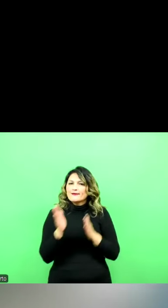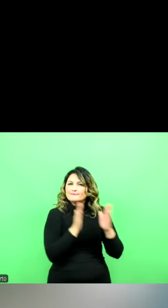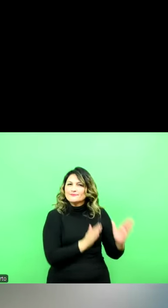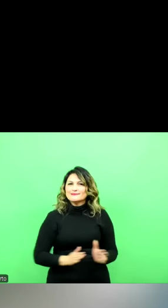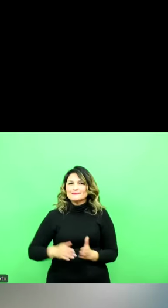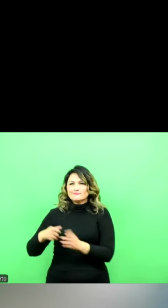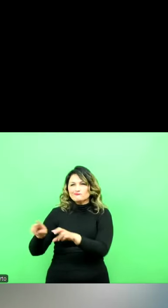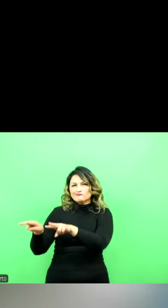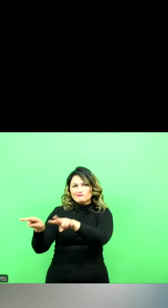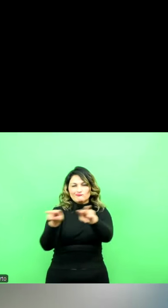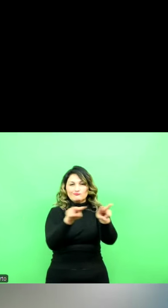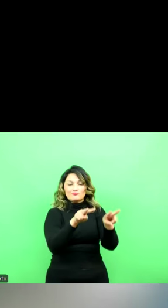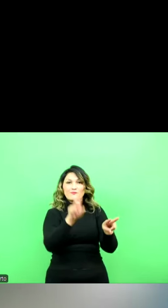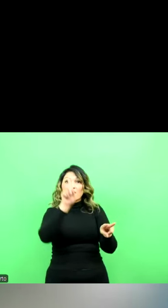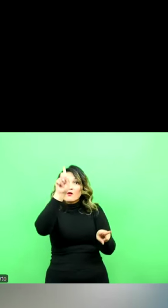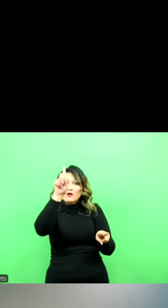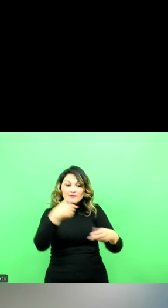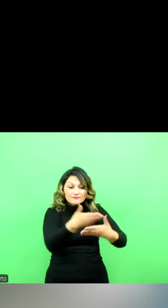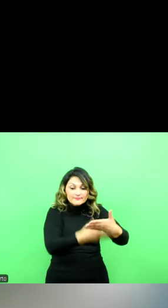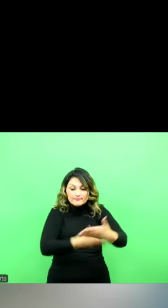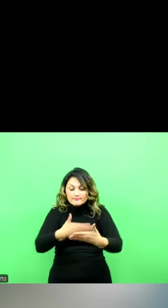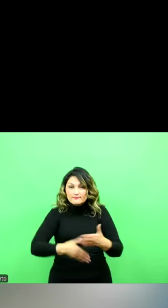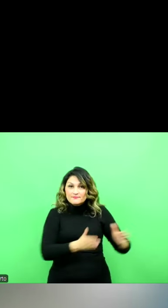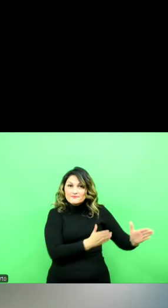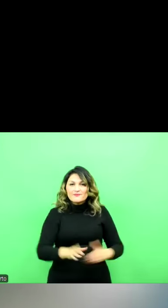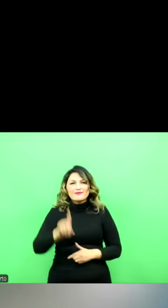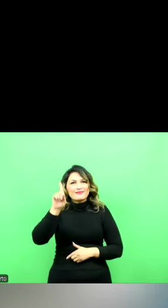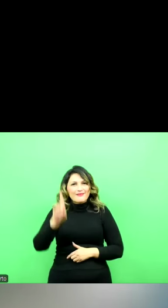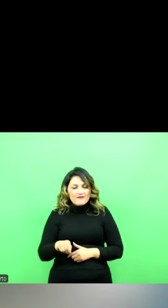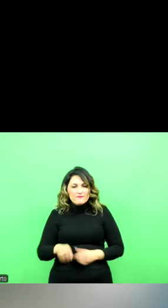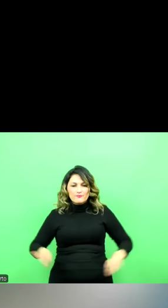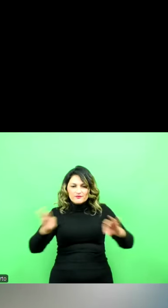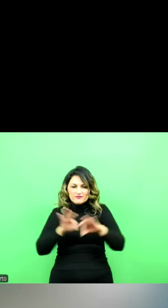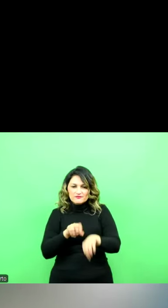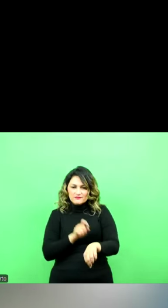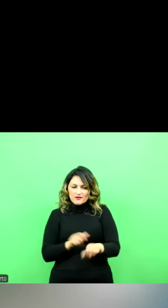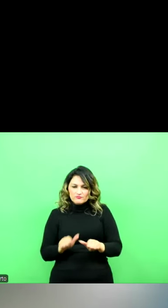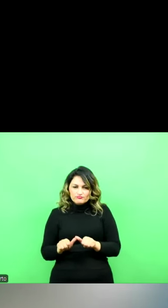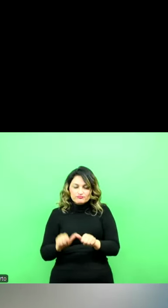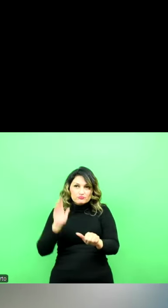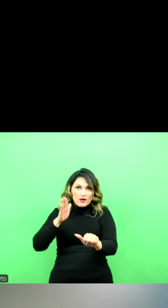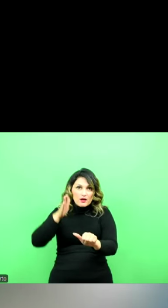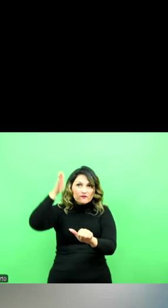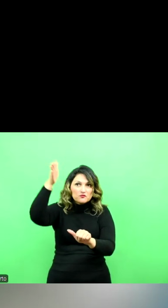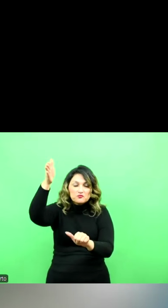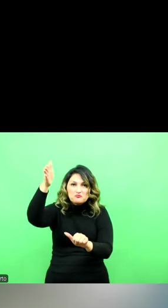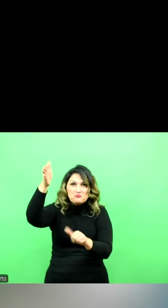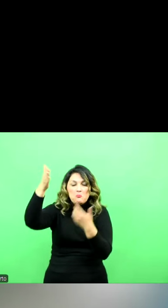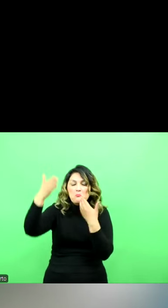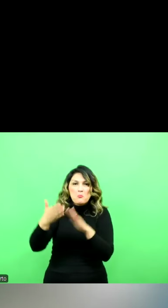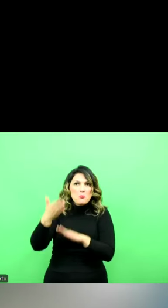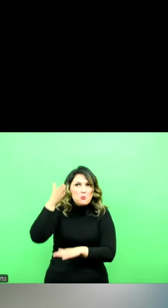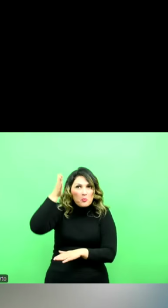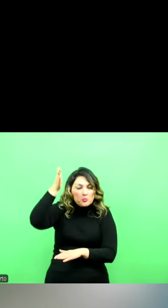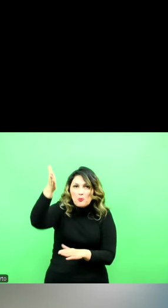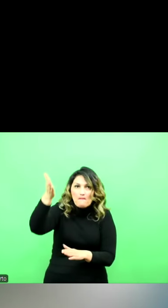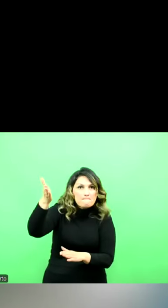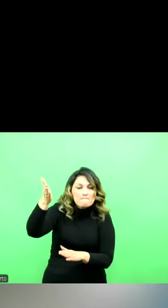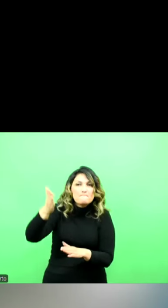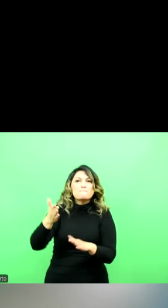a huge amount of victims. So we need to have a sustainable system that respects the health